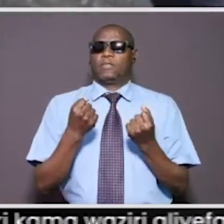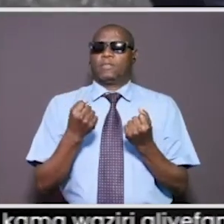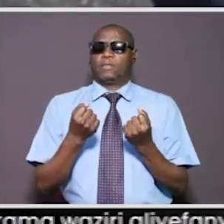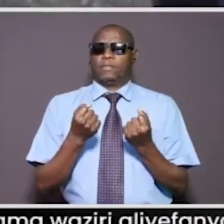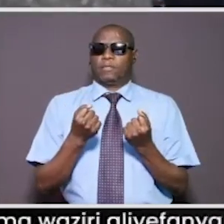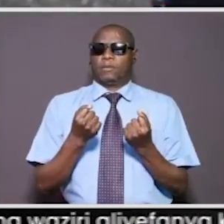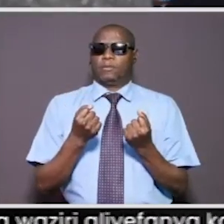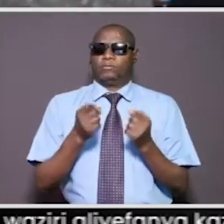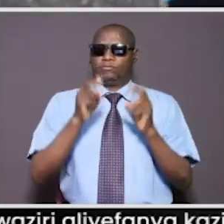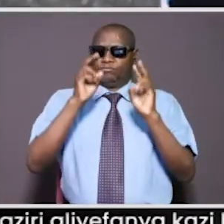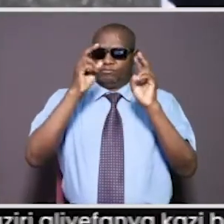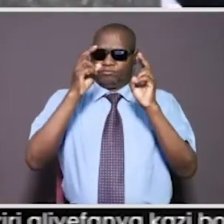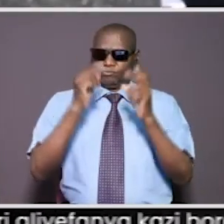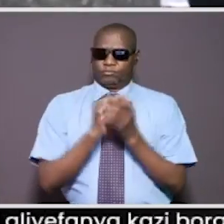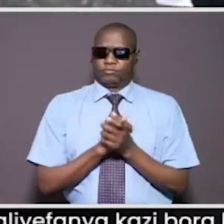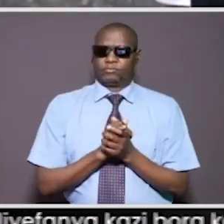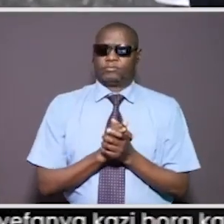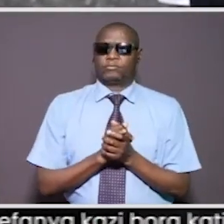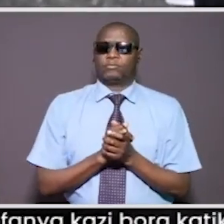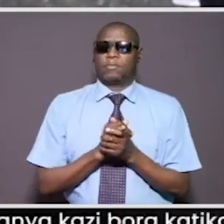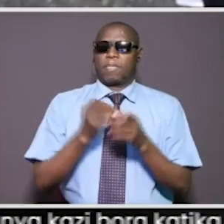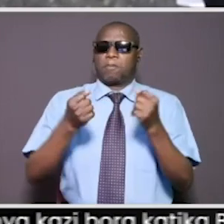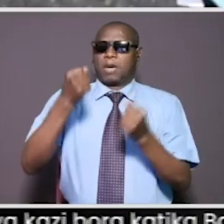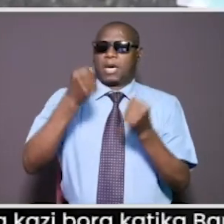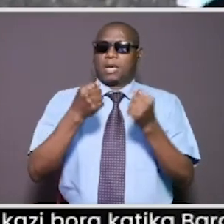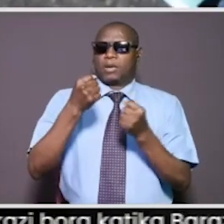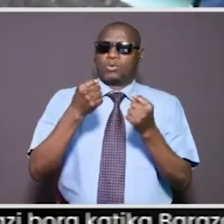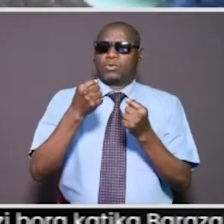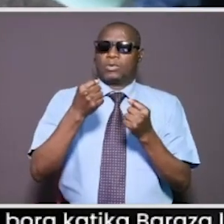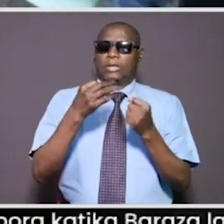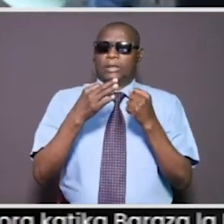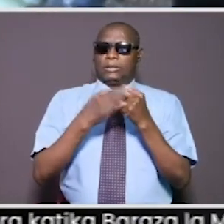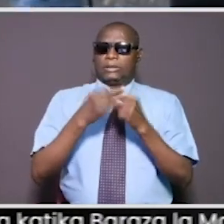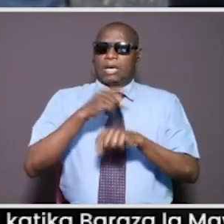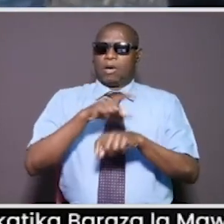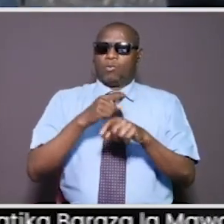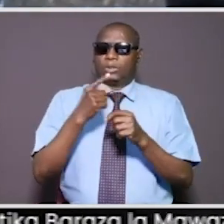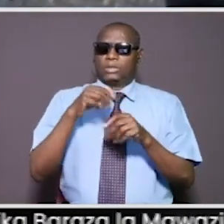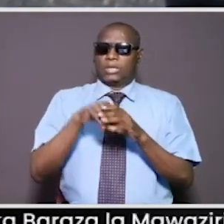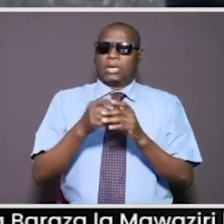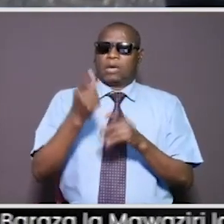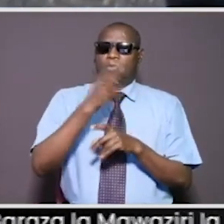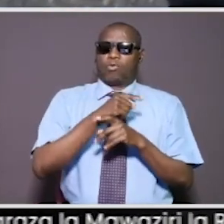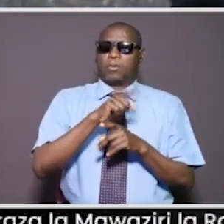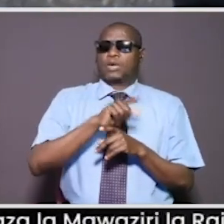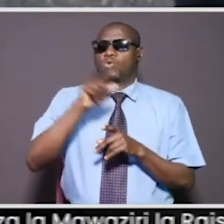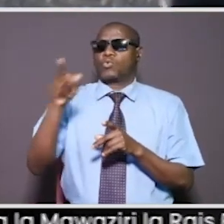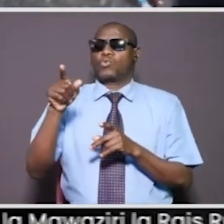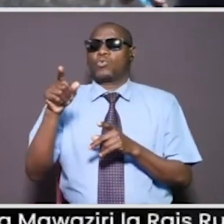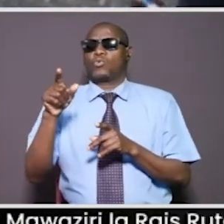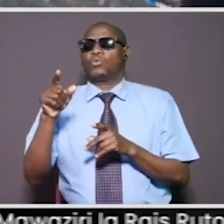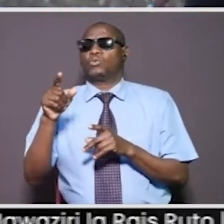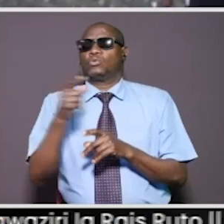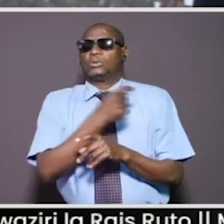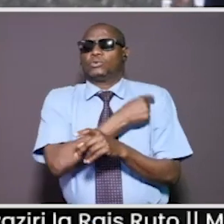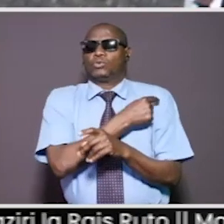with a pilot who has flown for more hours, say more than 8 hours in a day. Yet you'll go to a hospital and be served by a doctor who's not slept